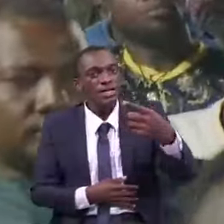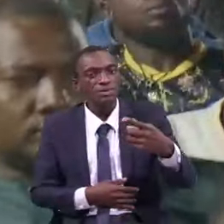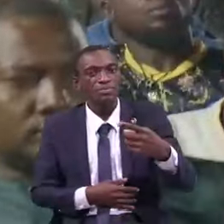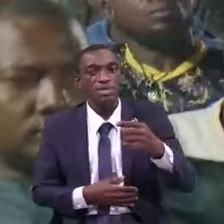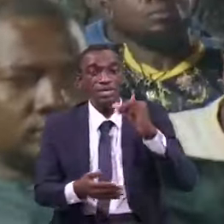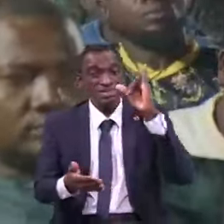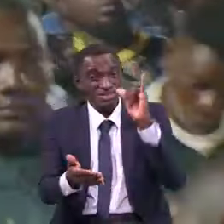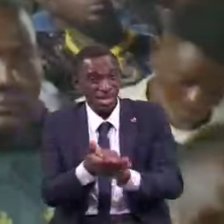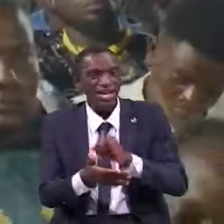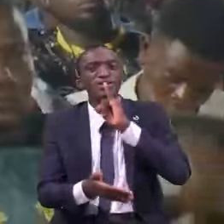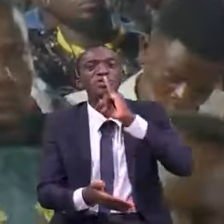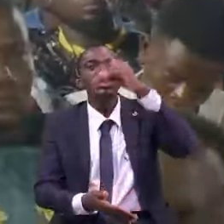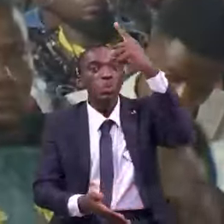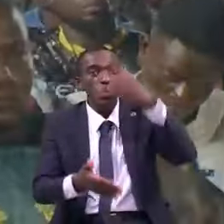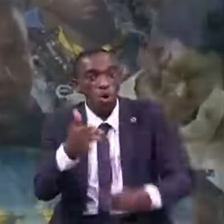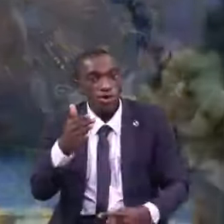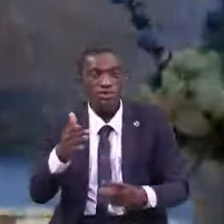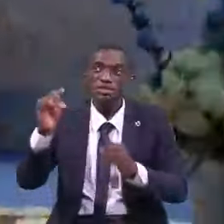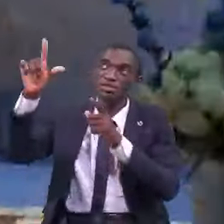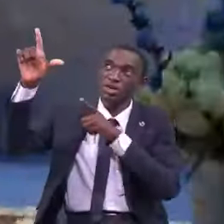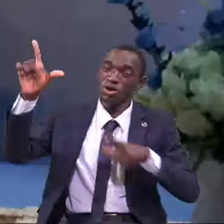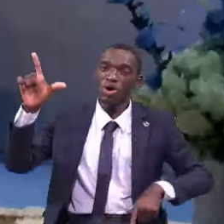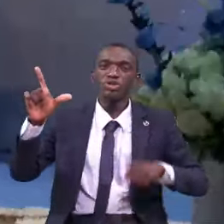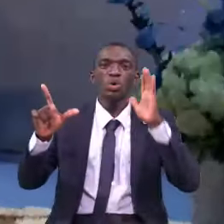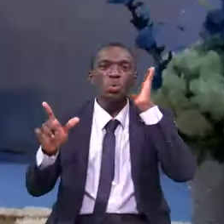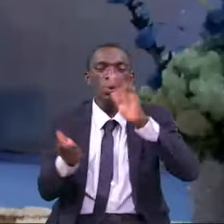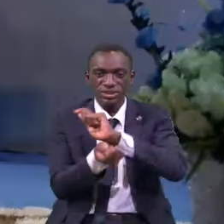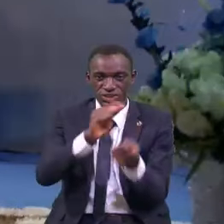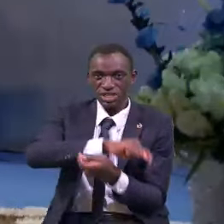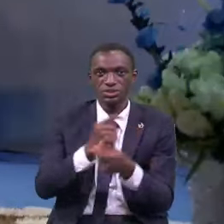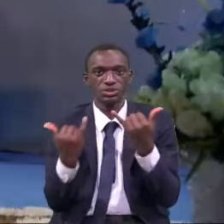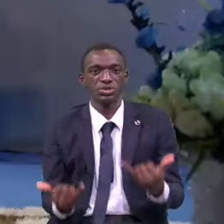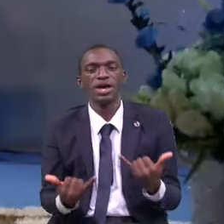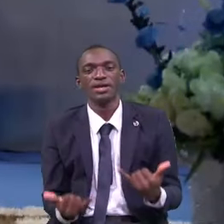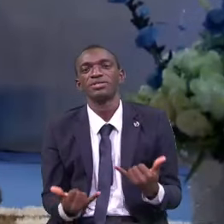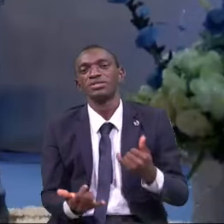that is what the Lord will change tonight.